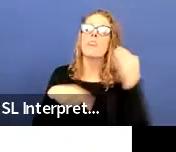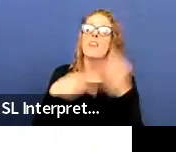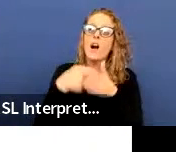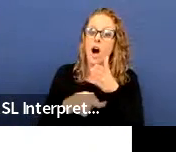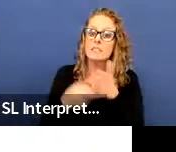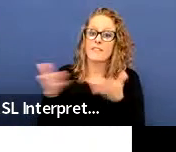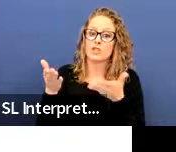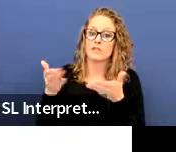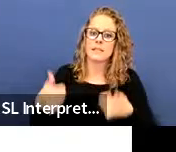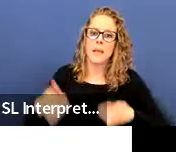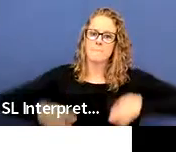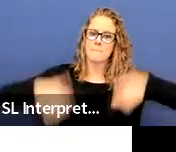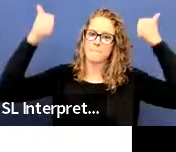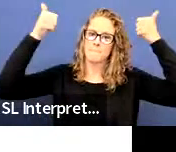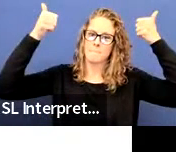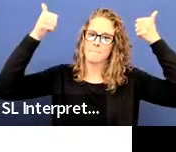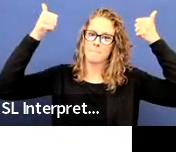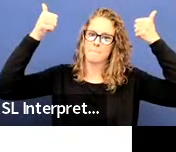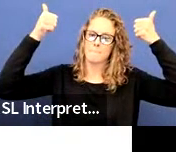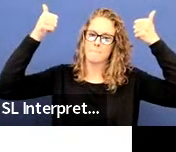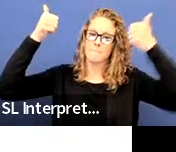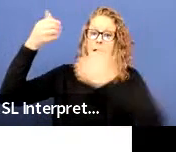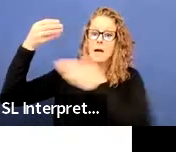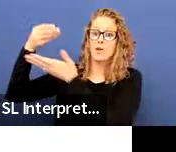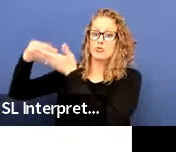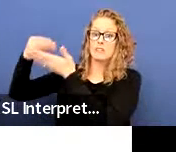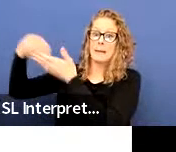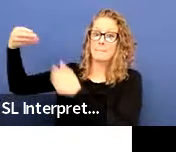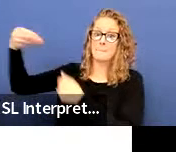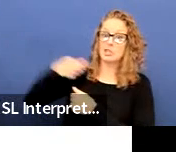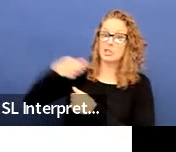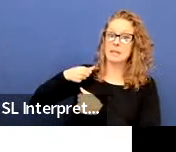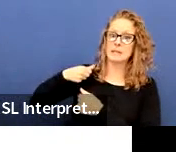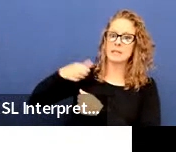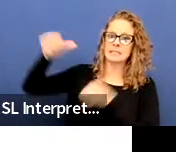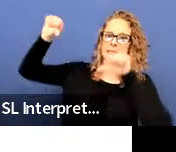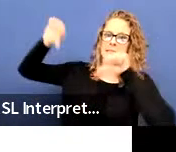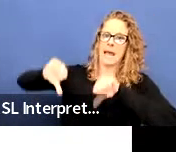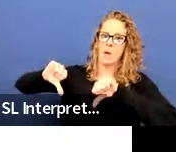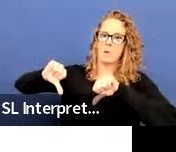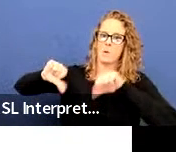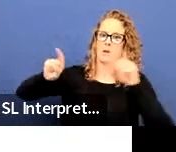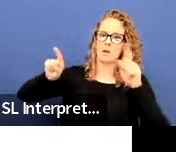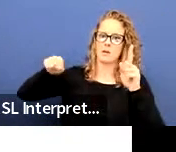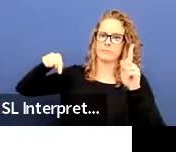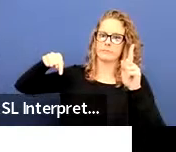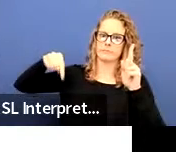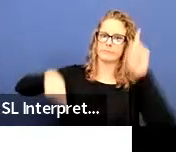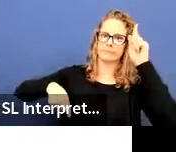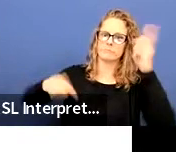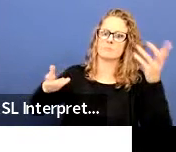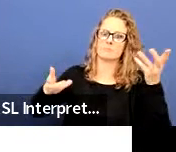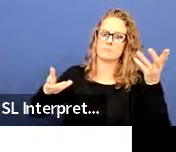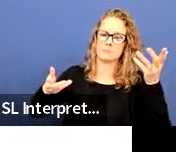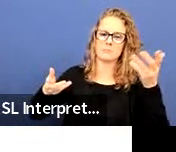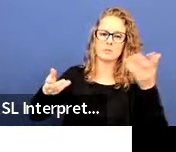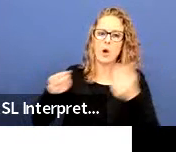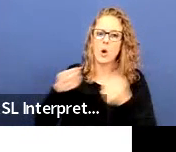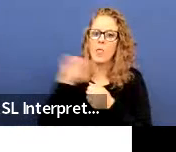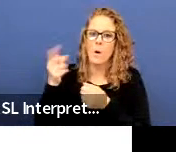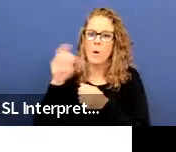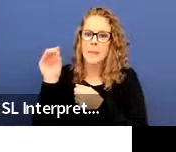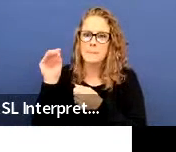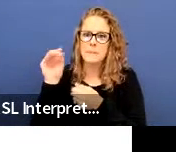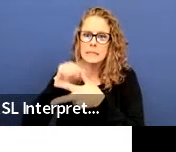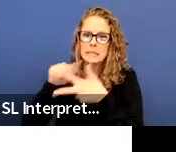services going up while the reimbursement is going down. So they have a hard time making ends meet